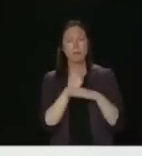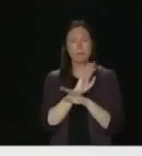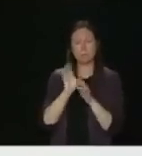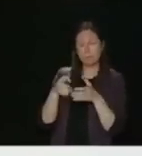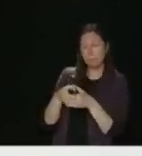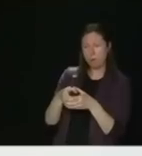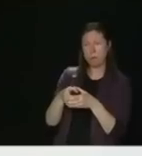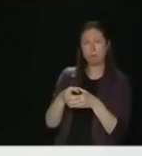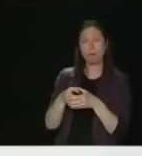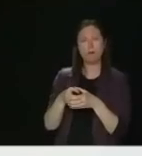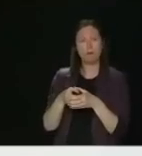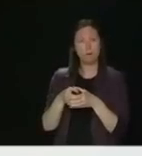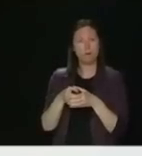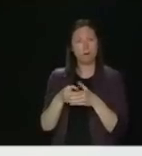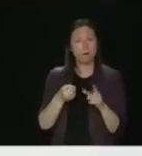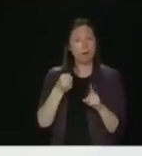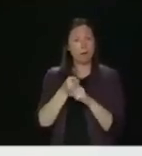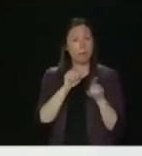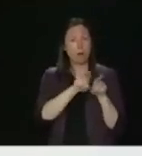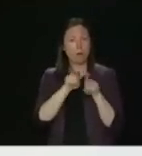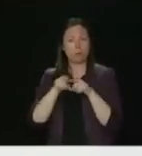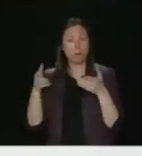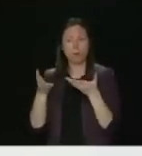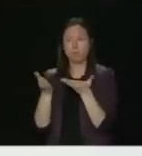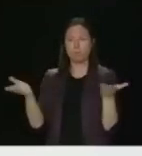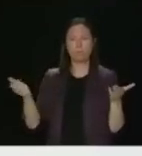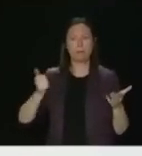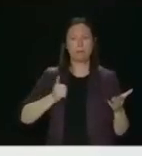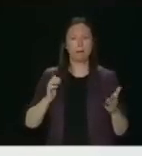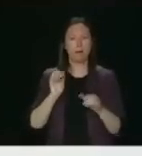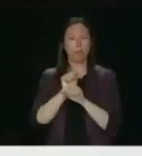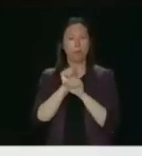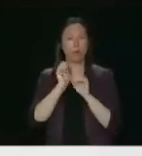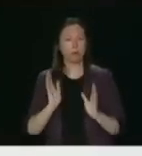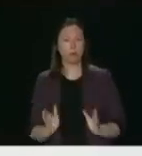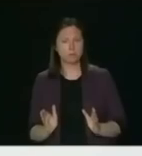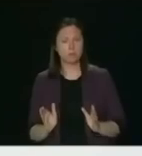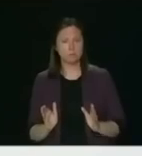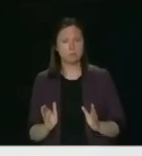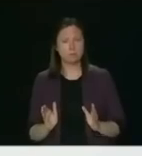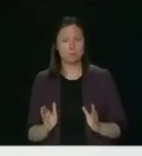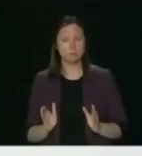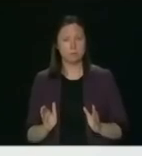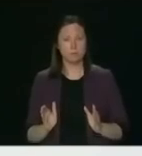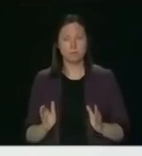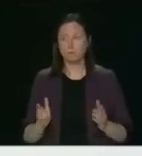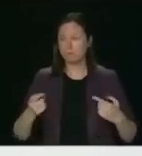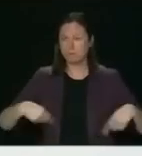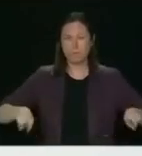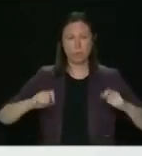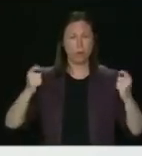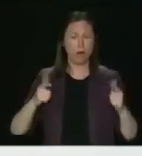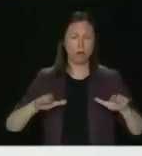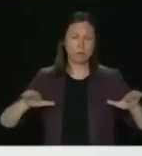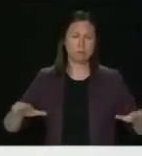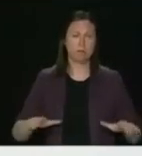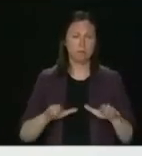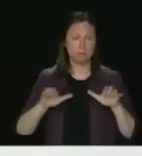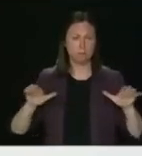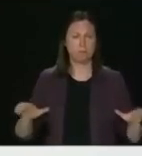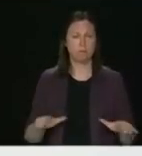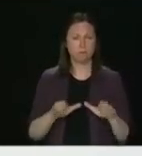and they threaten the livelihoods of Canadian workers, just as we are all working so